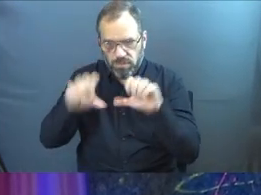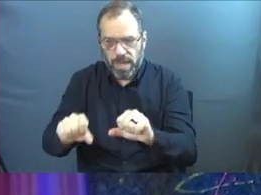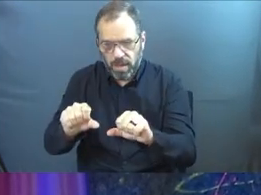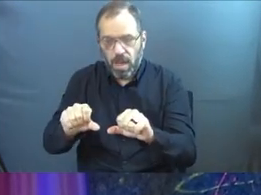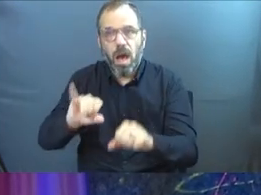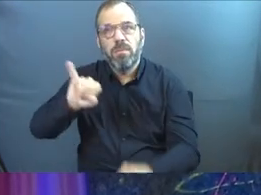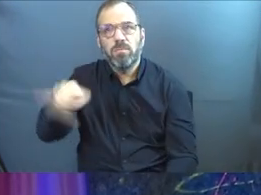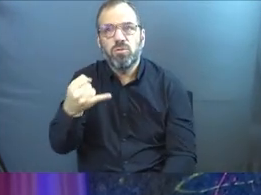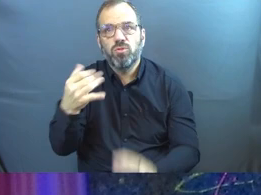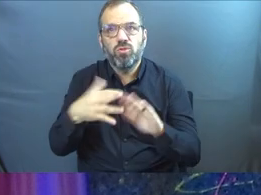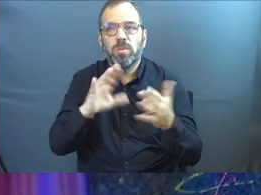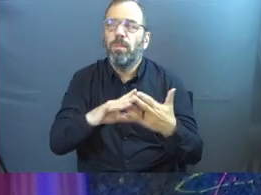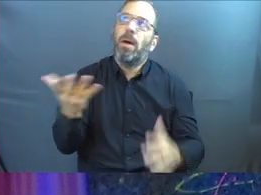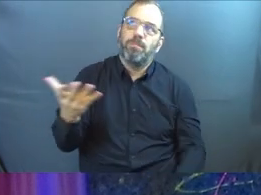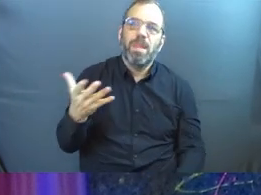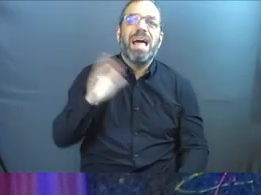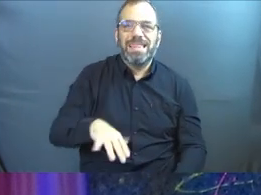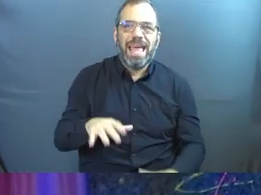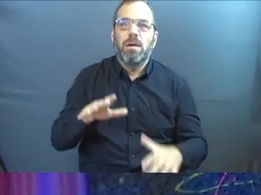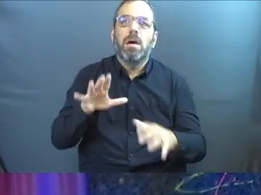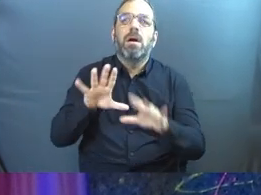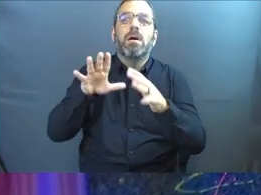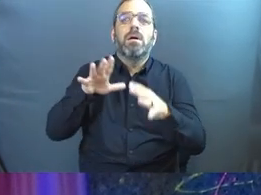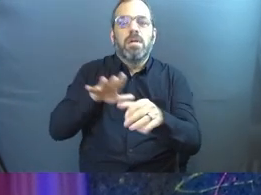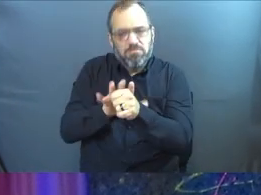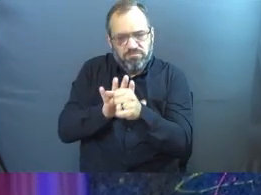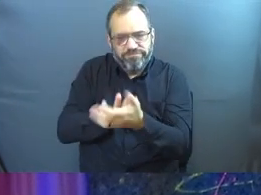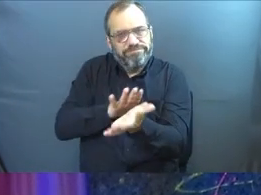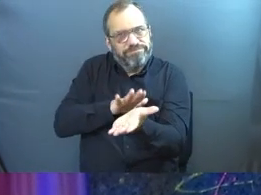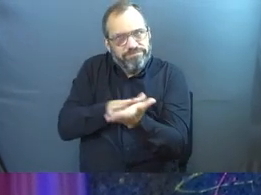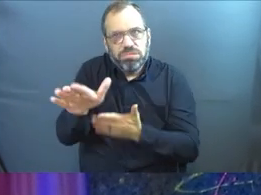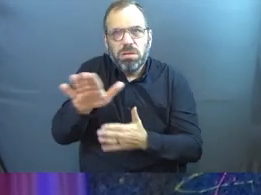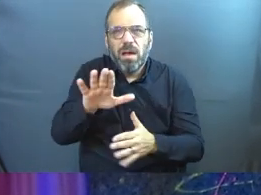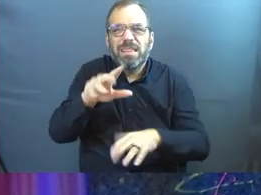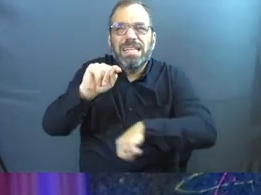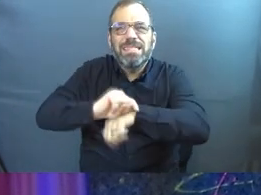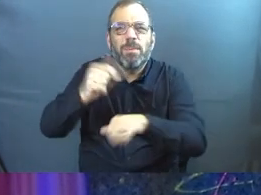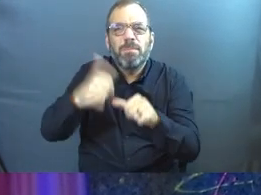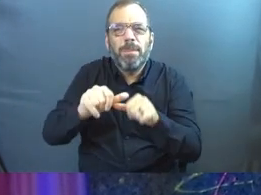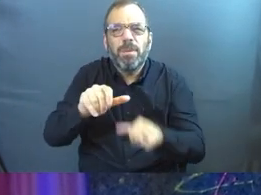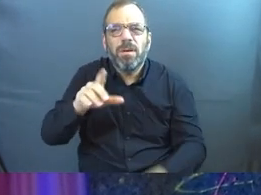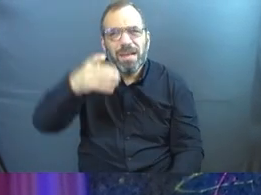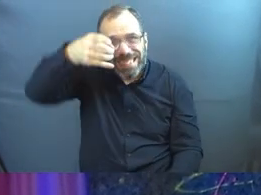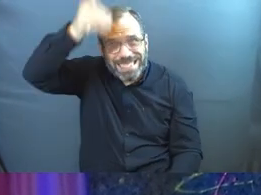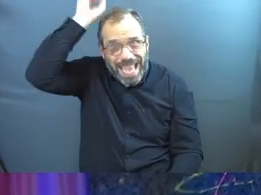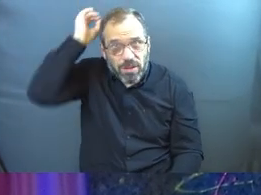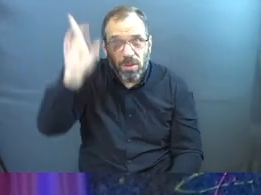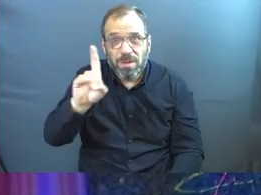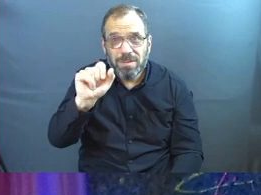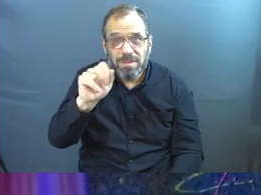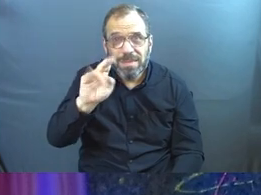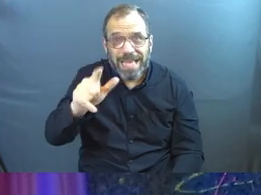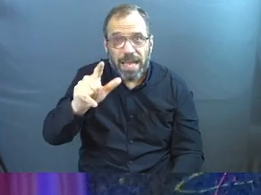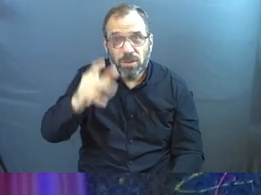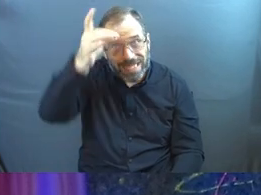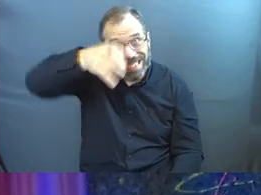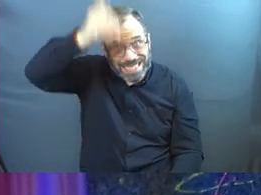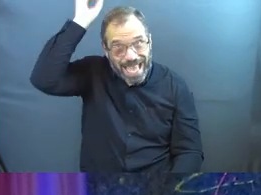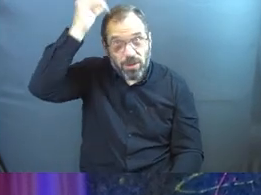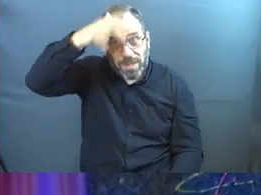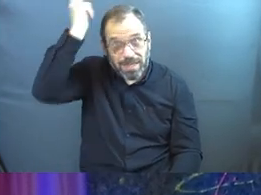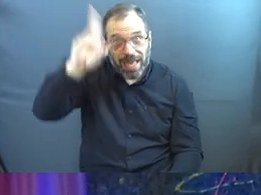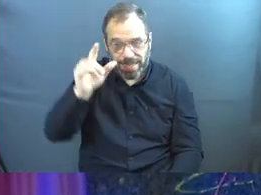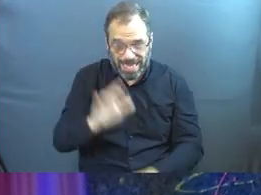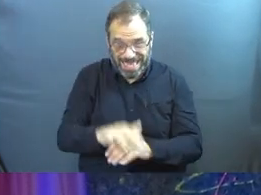over Jerusalem. Actually, they were going to sack the temple itself. Some of you guys remember Daniel in the lion's den? He's in